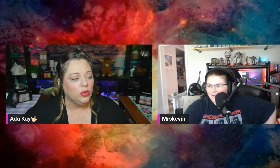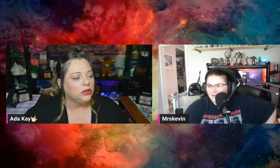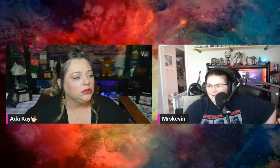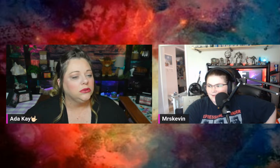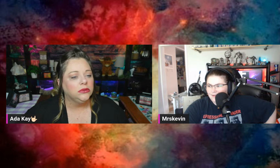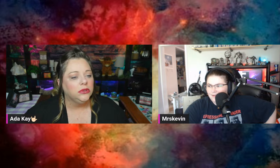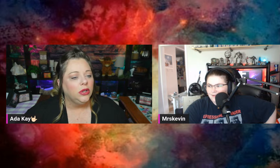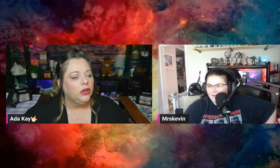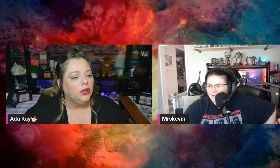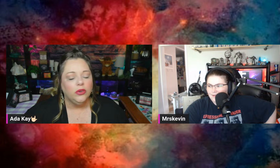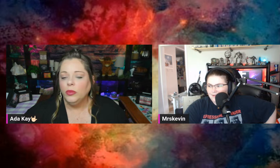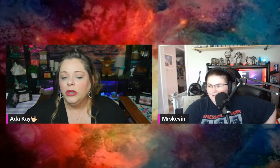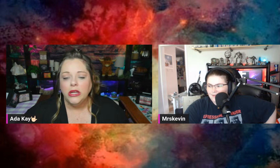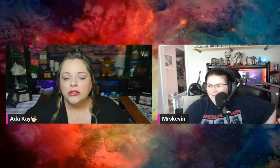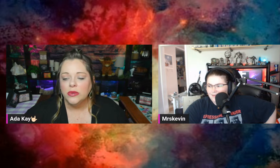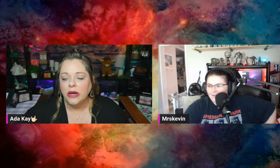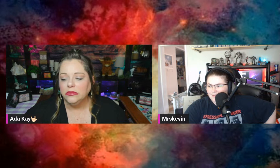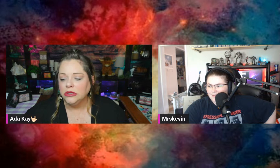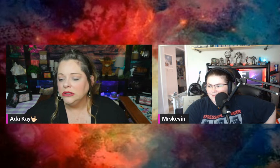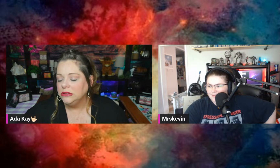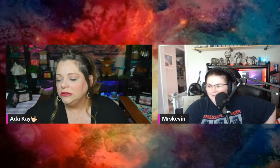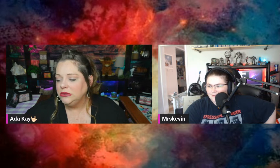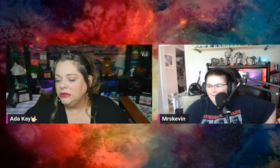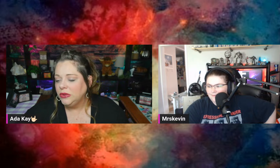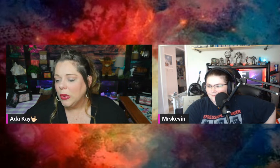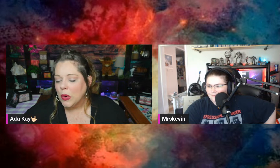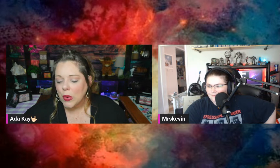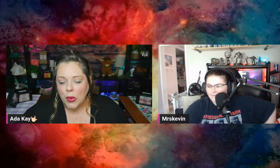Alone in the World. Nobody cares about me.